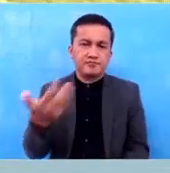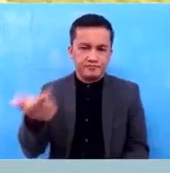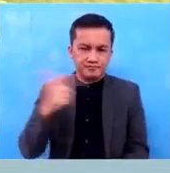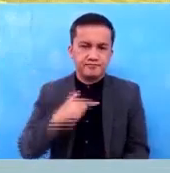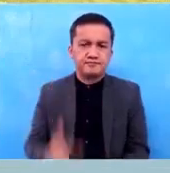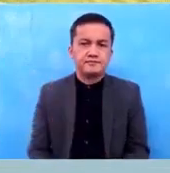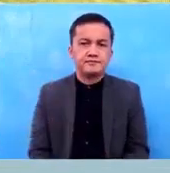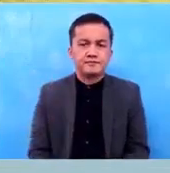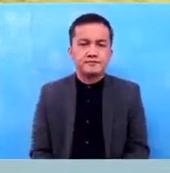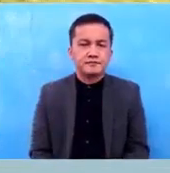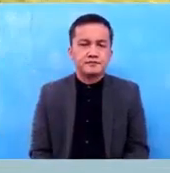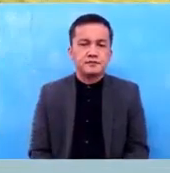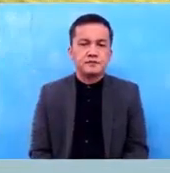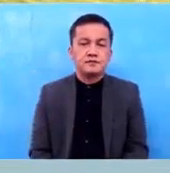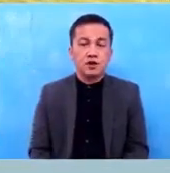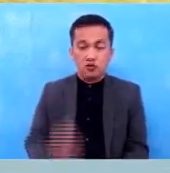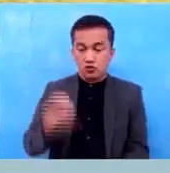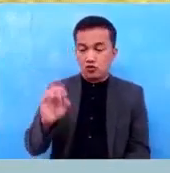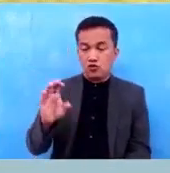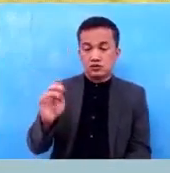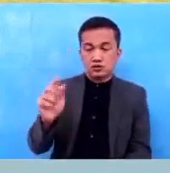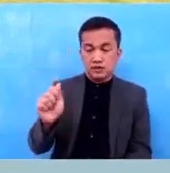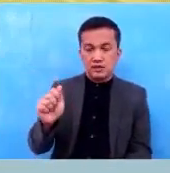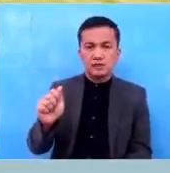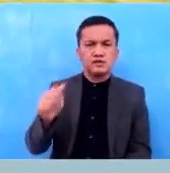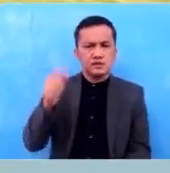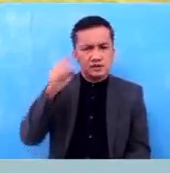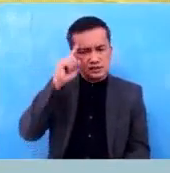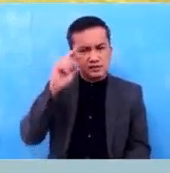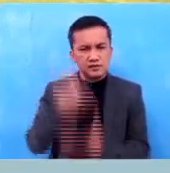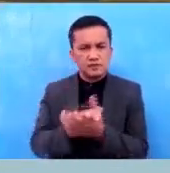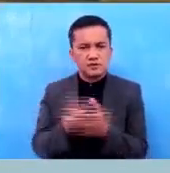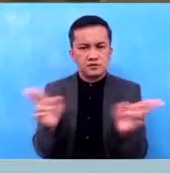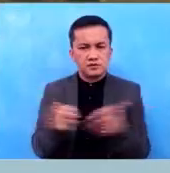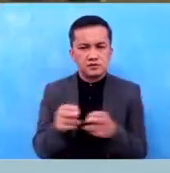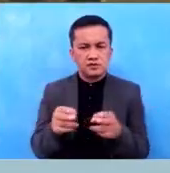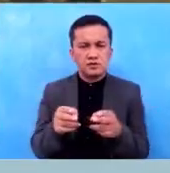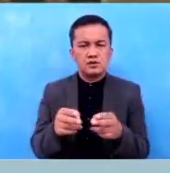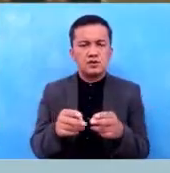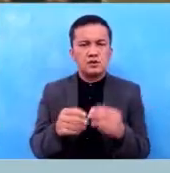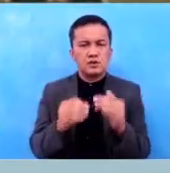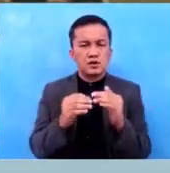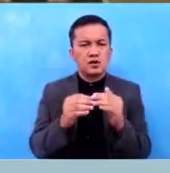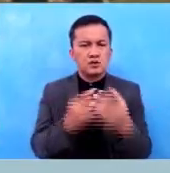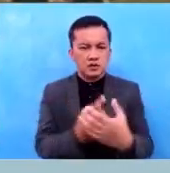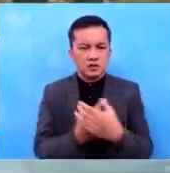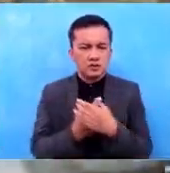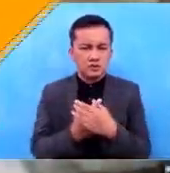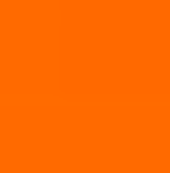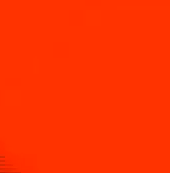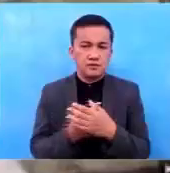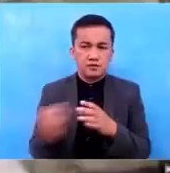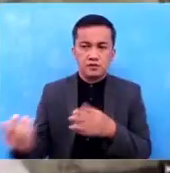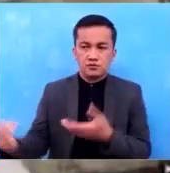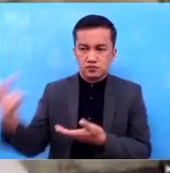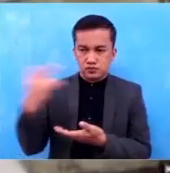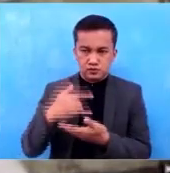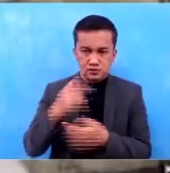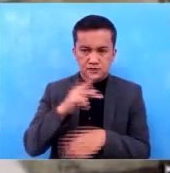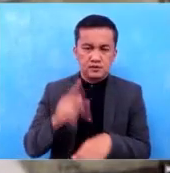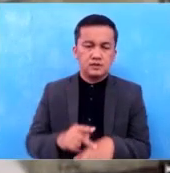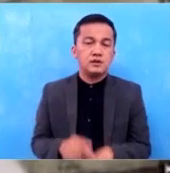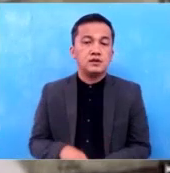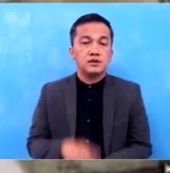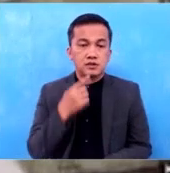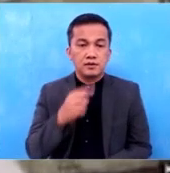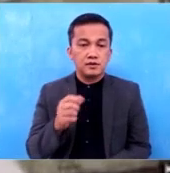Naniniwala ang OCTA Research na pwede nang paikliin ang quarantine period ng mga pasaherong dumarating sa Pilipinas. Sa programang The Chiefs ng One